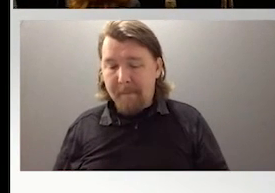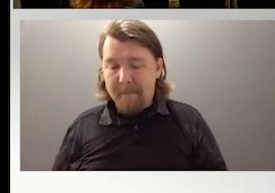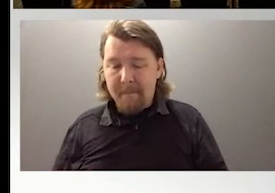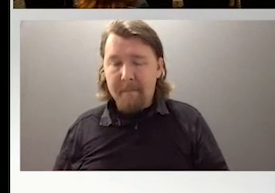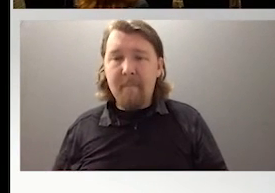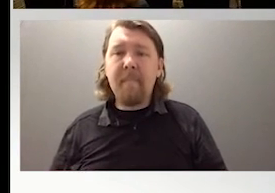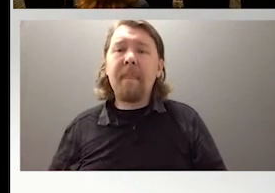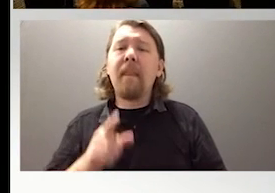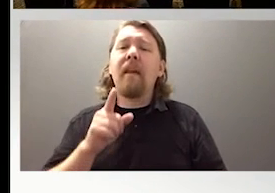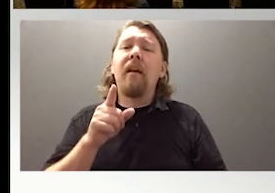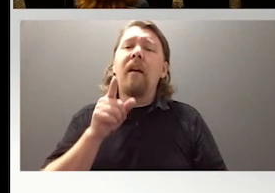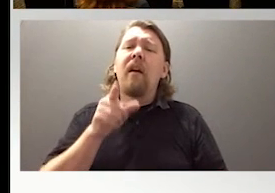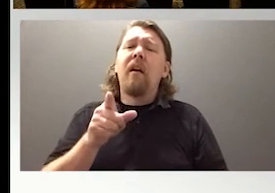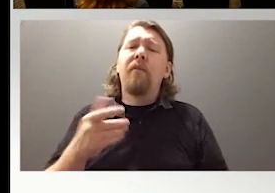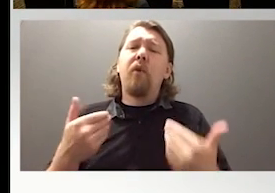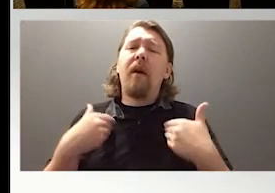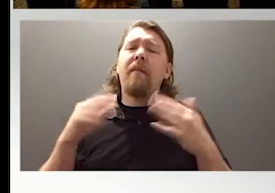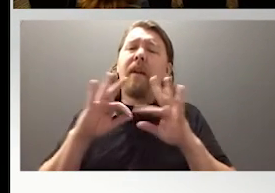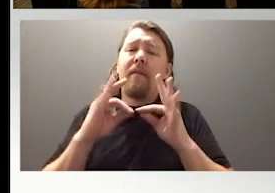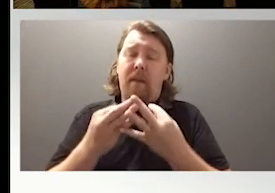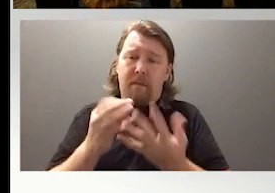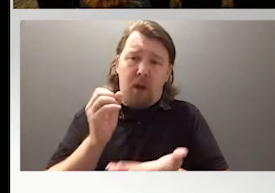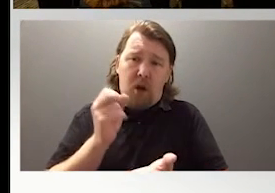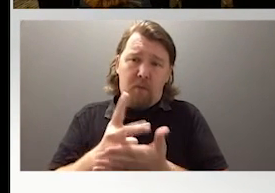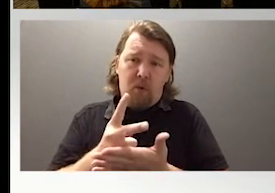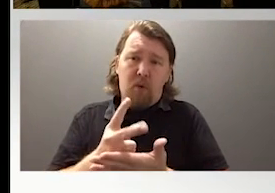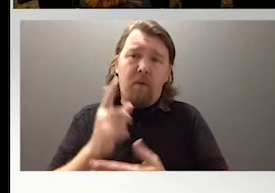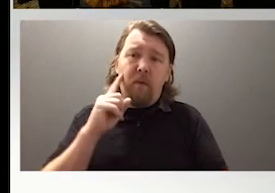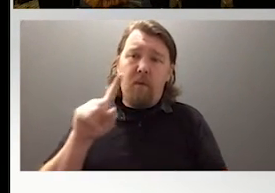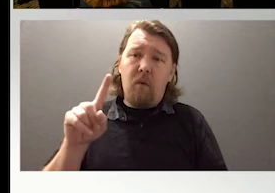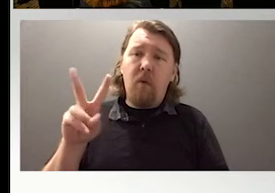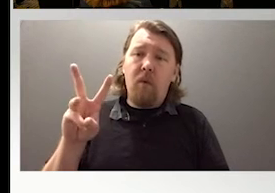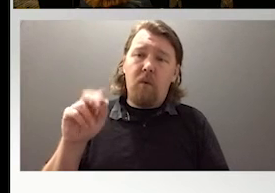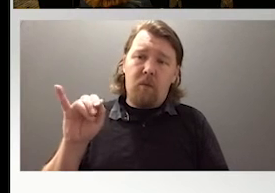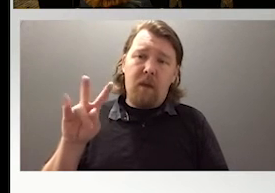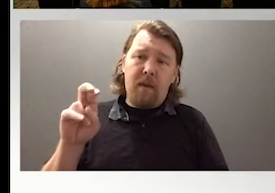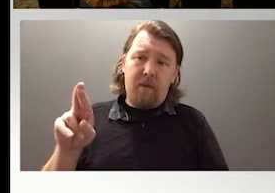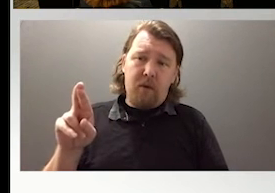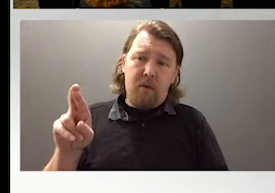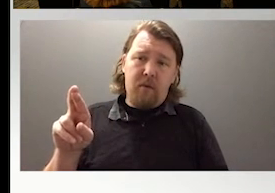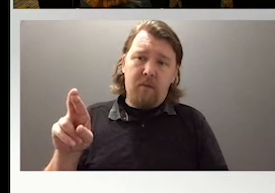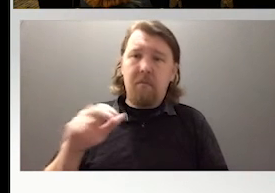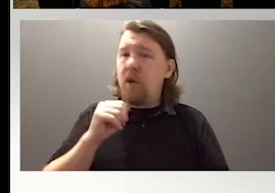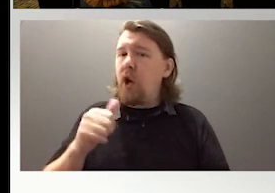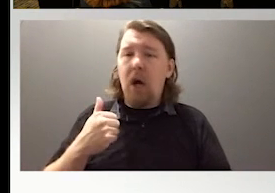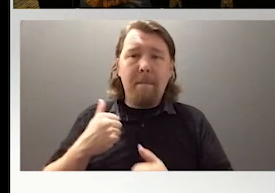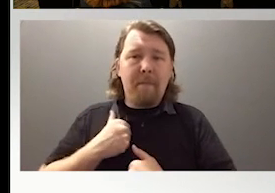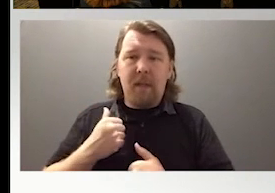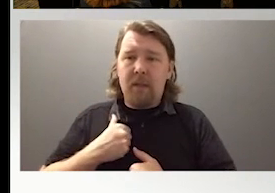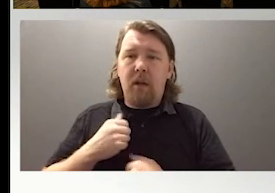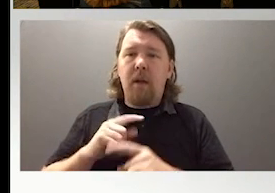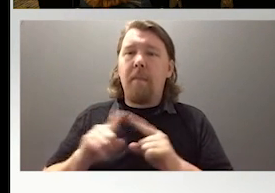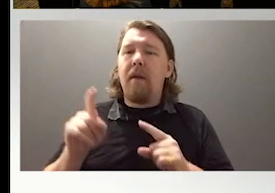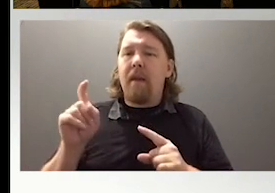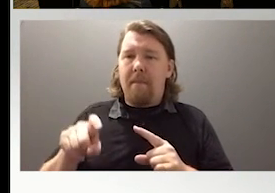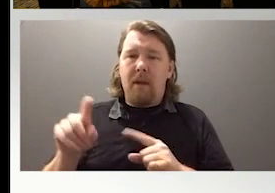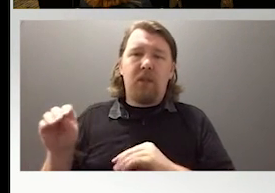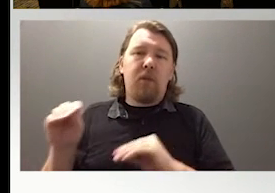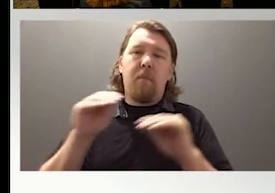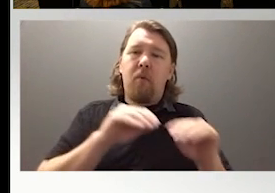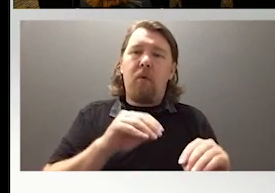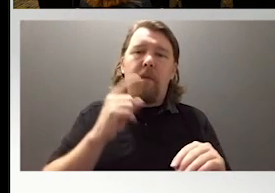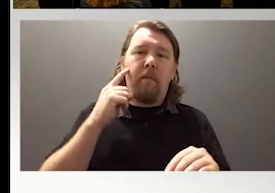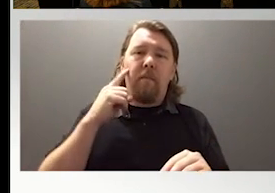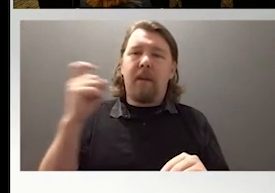If you have a family that's been approved for the waiver, and they're not military, but they have to move because